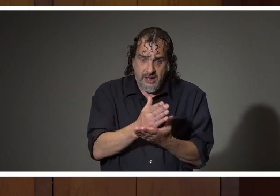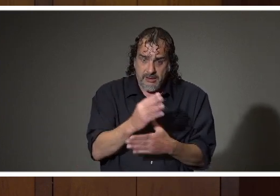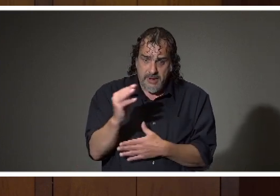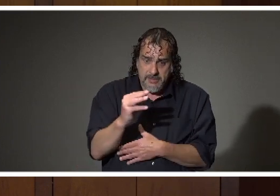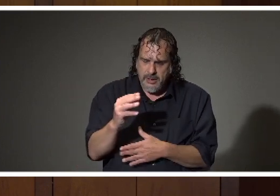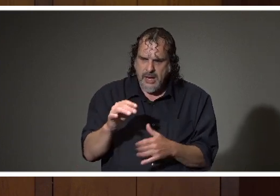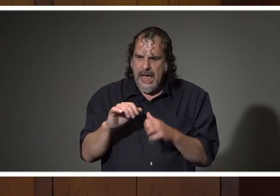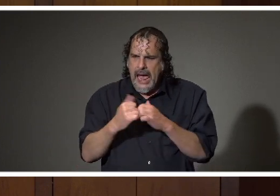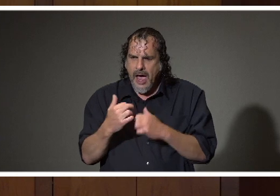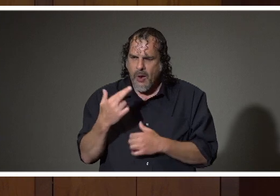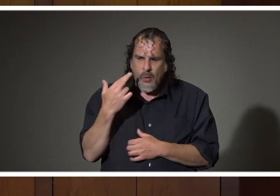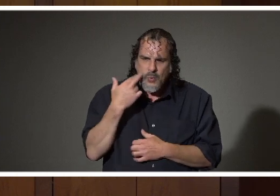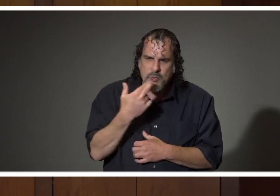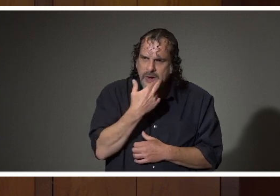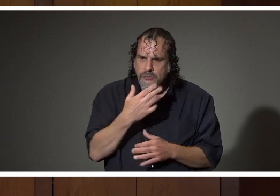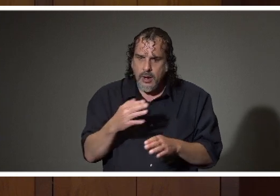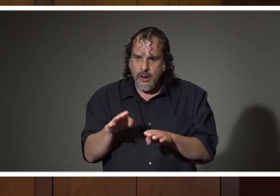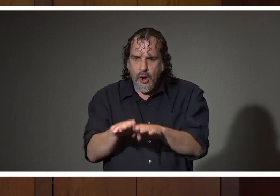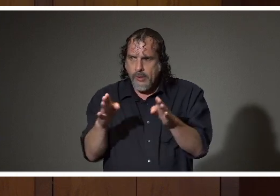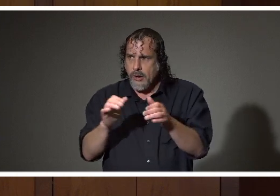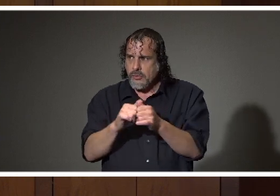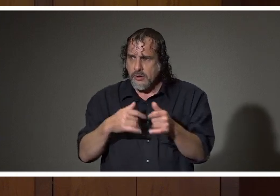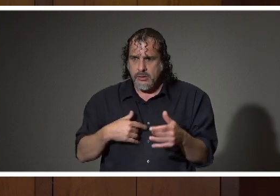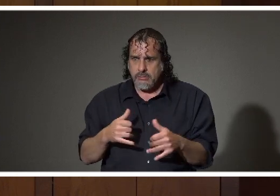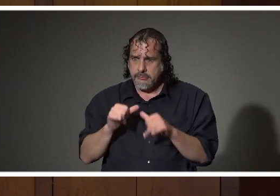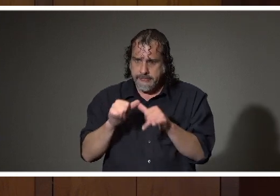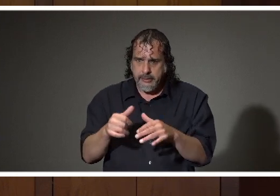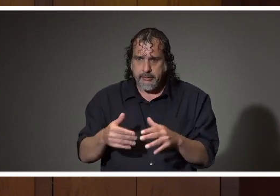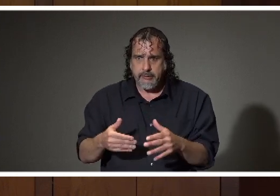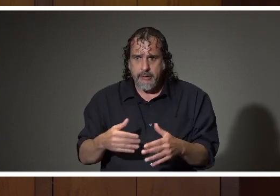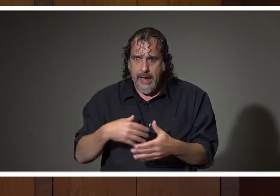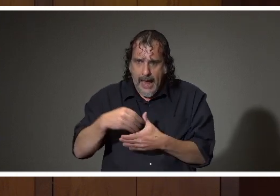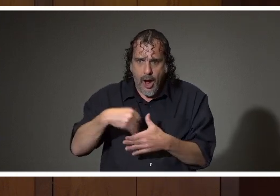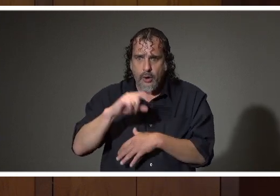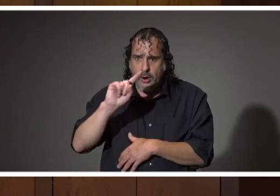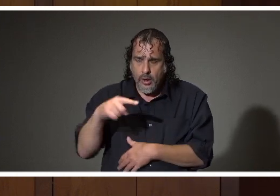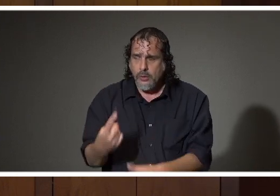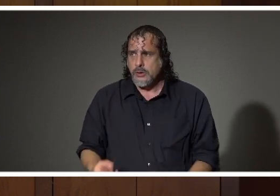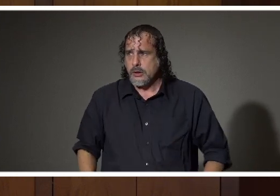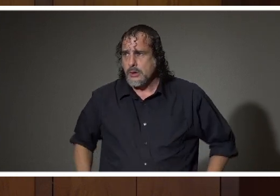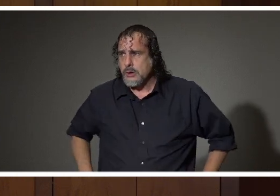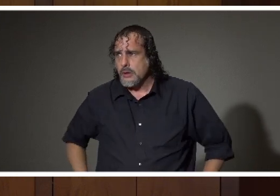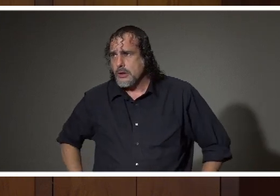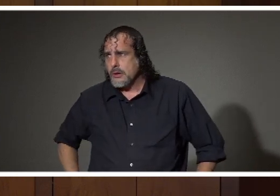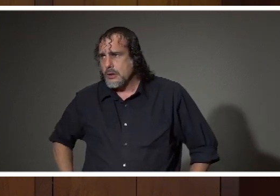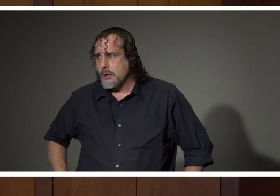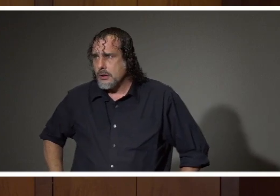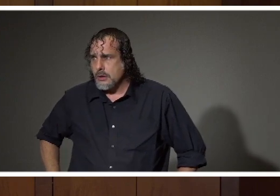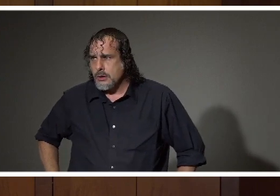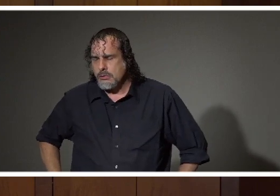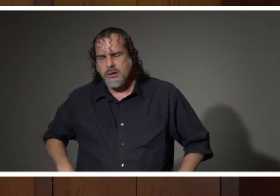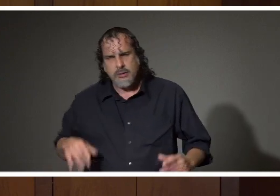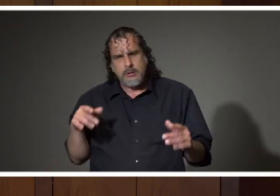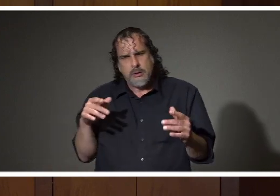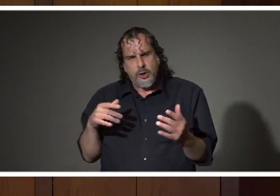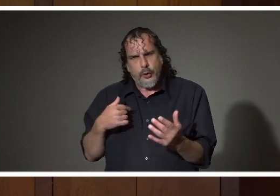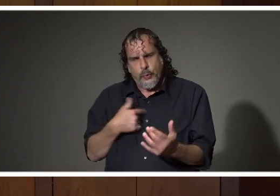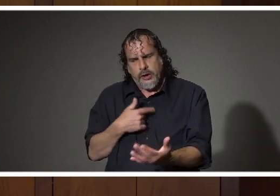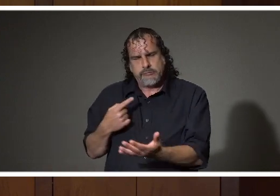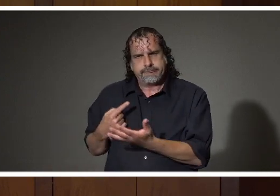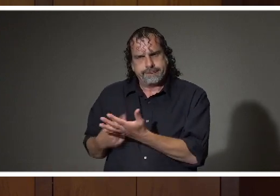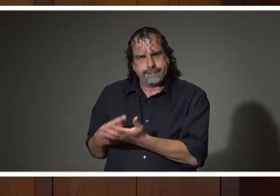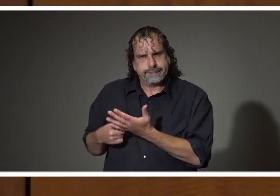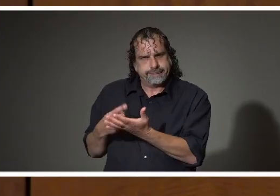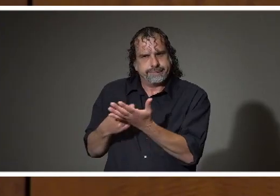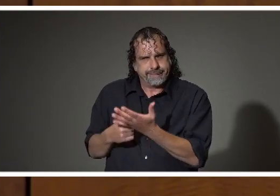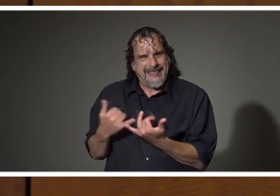still continue takeout only for weeks after? What do you ballpark think? Well, we're having conversations about that right